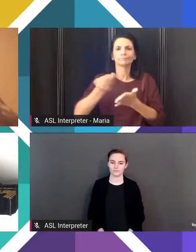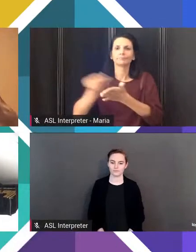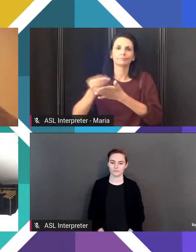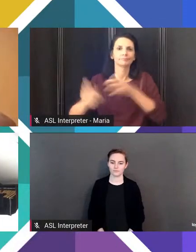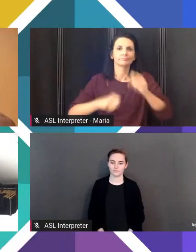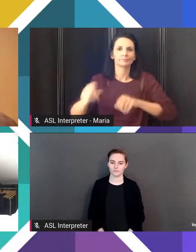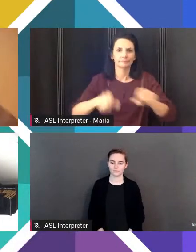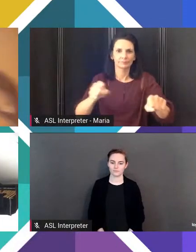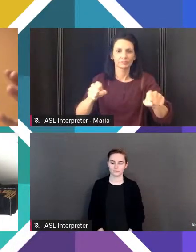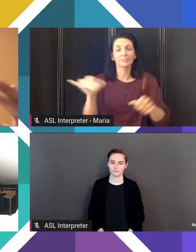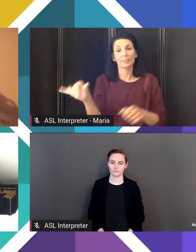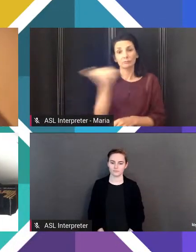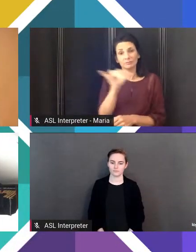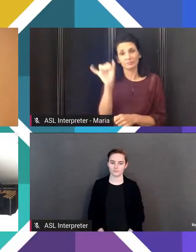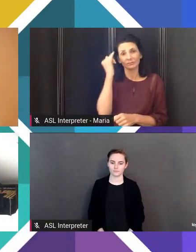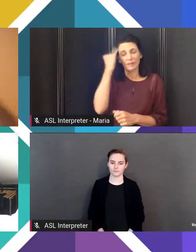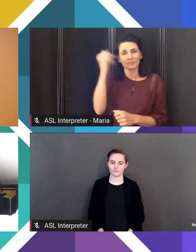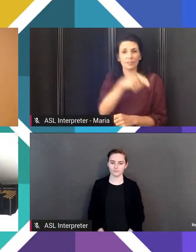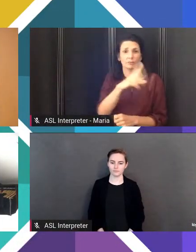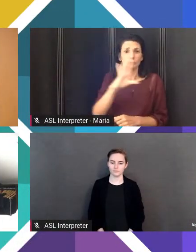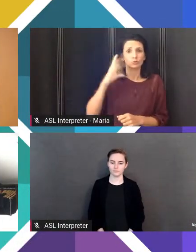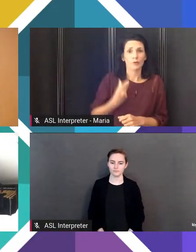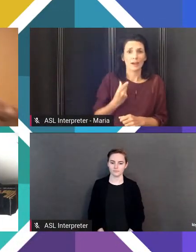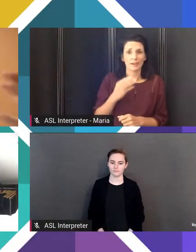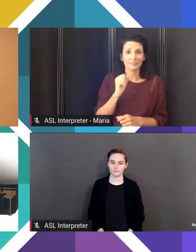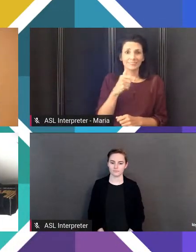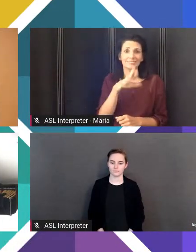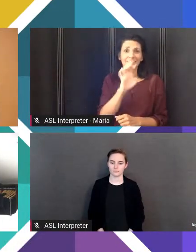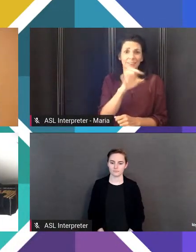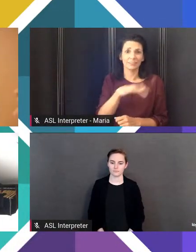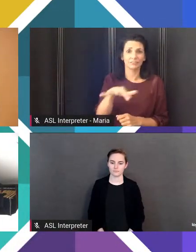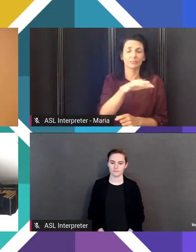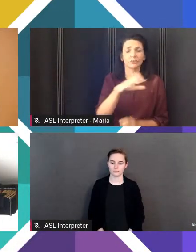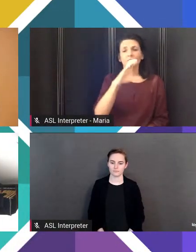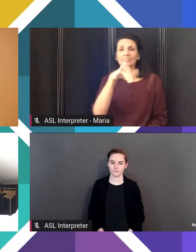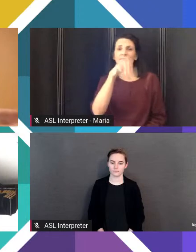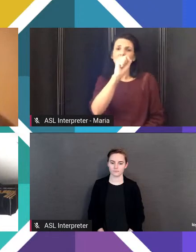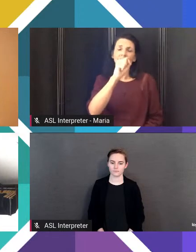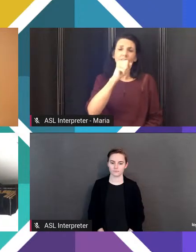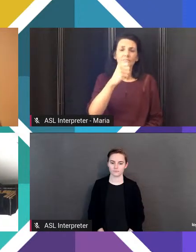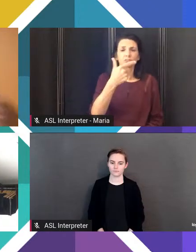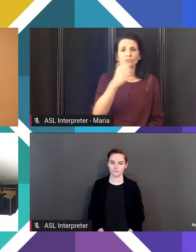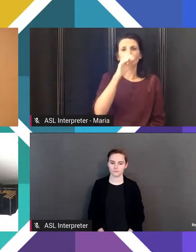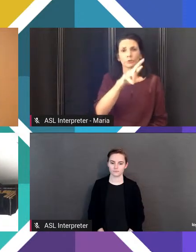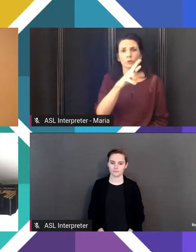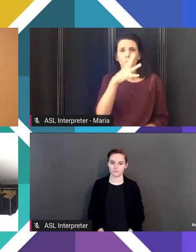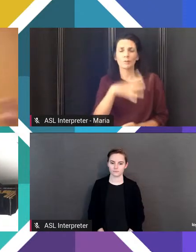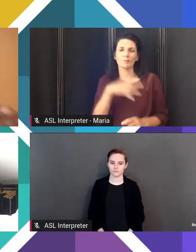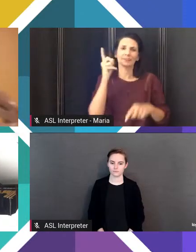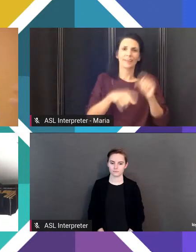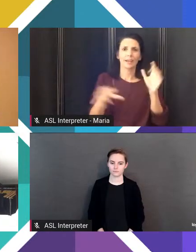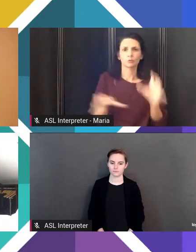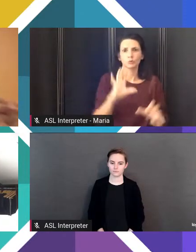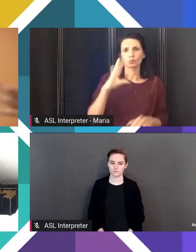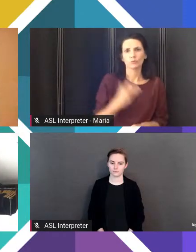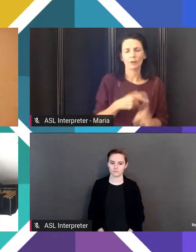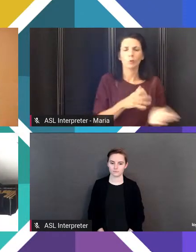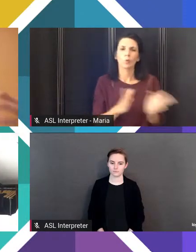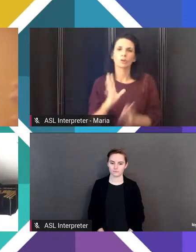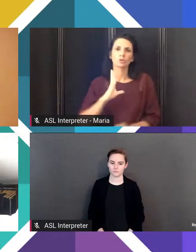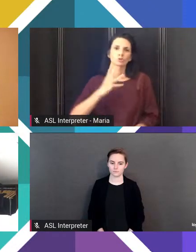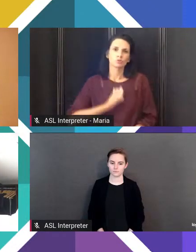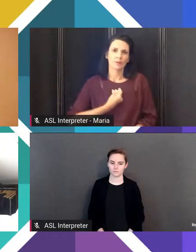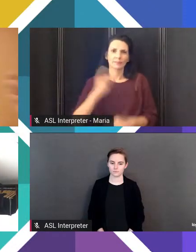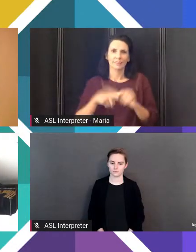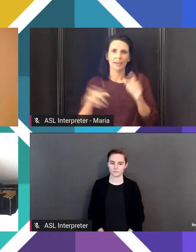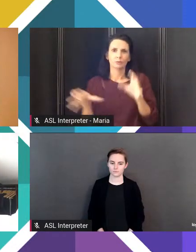for example, is this idea of like women can't do, or cisgendered women can't do drag, or trans people can't do drag, or this person